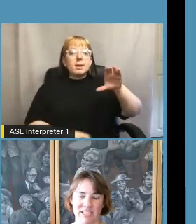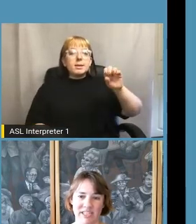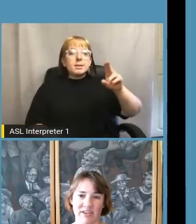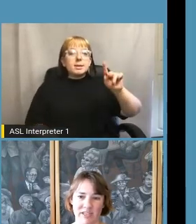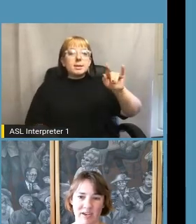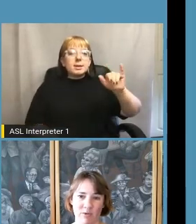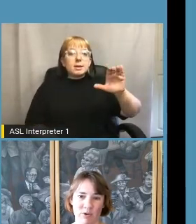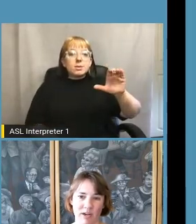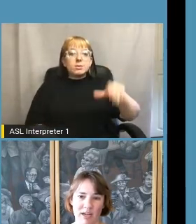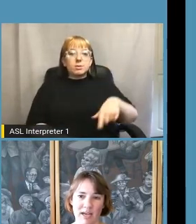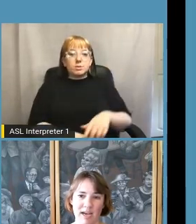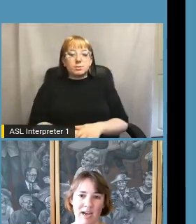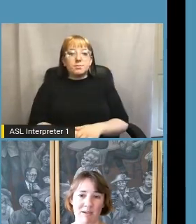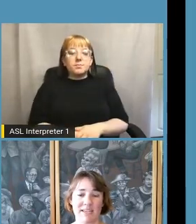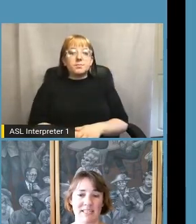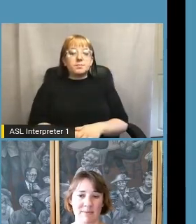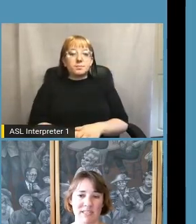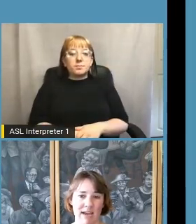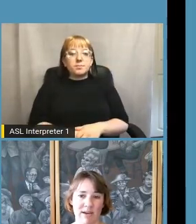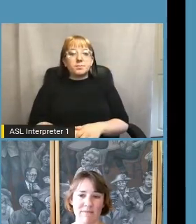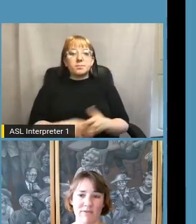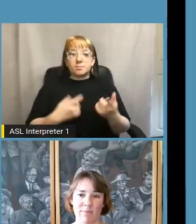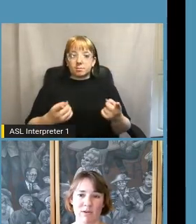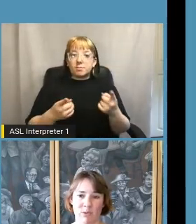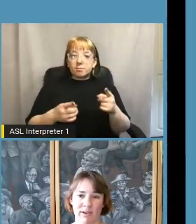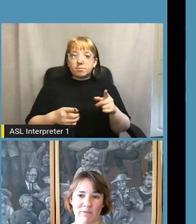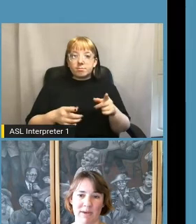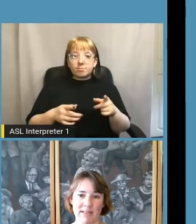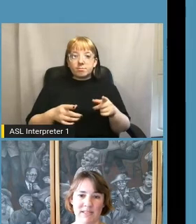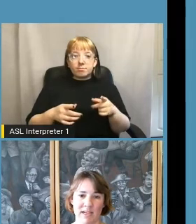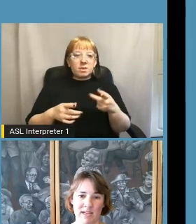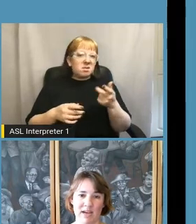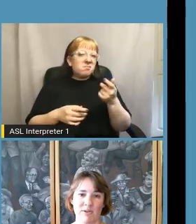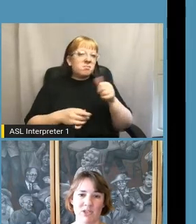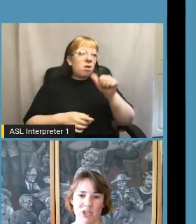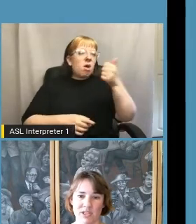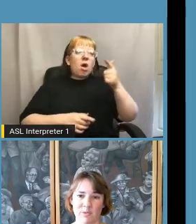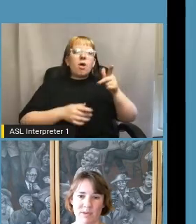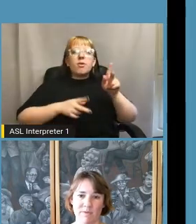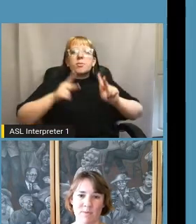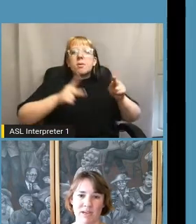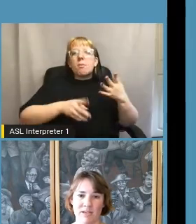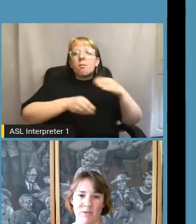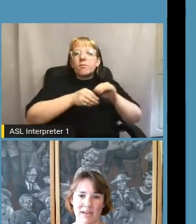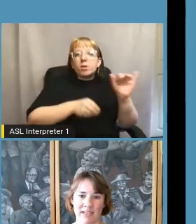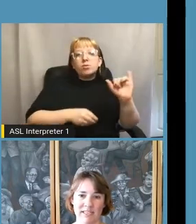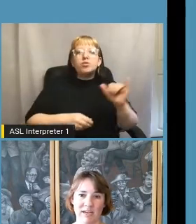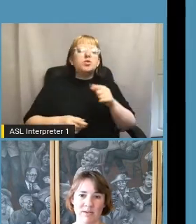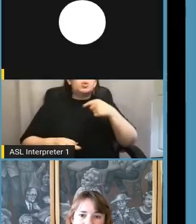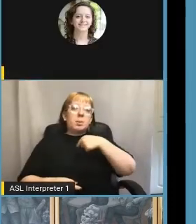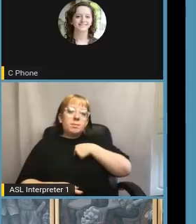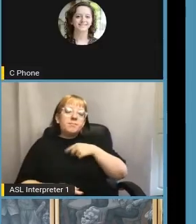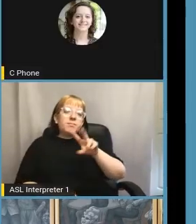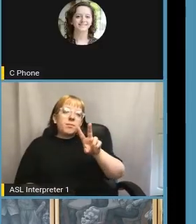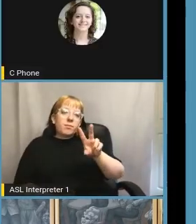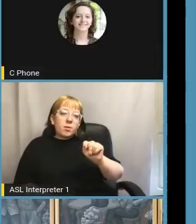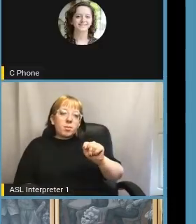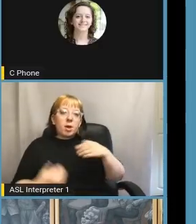called vtdigger.org. They stepped down after about 12 months, and now it's just with the Vermont Humanities